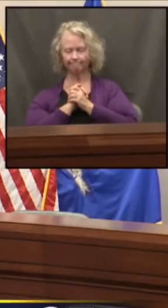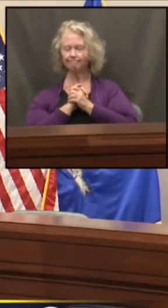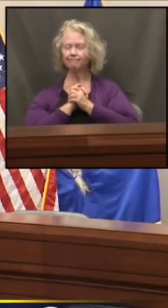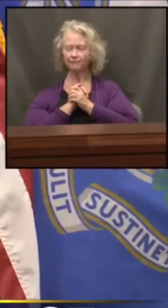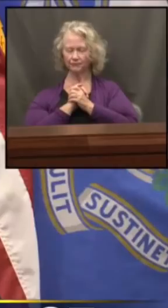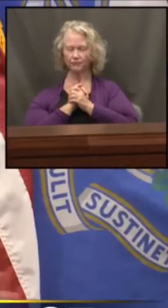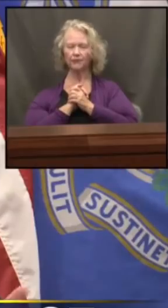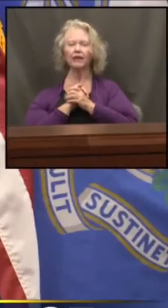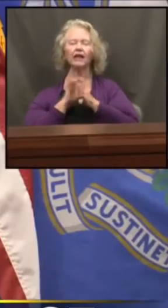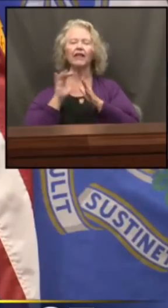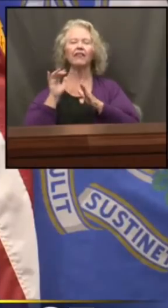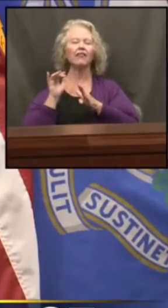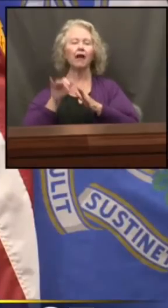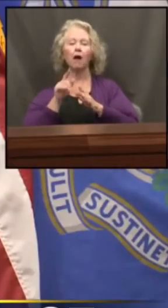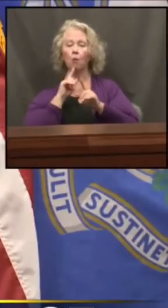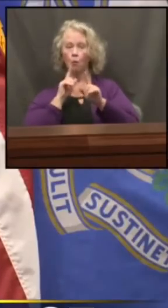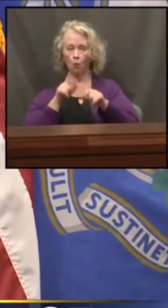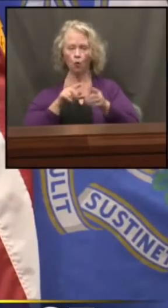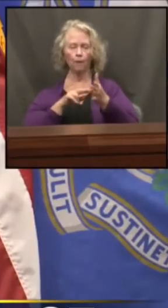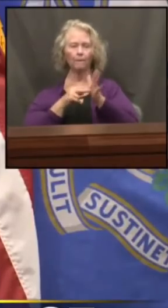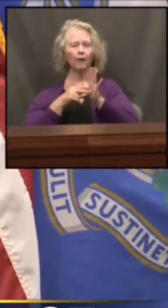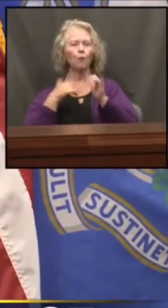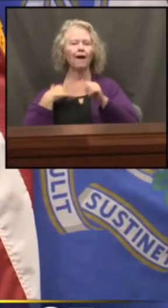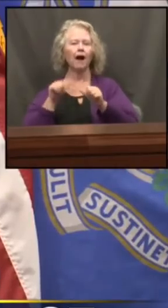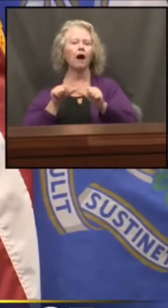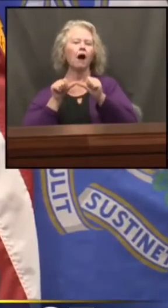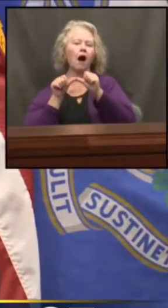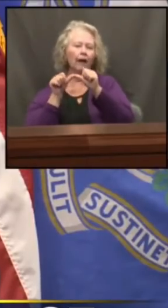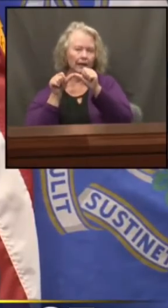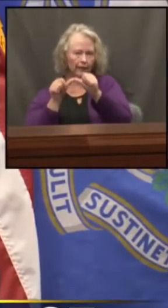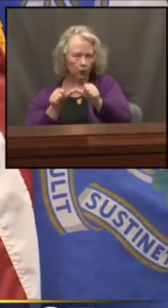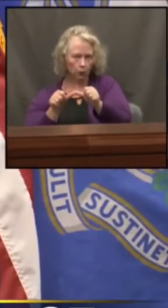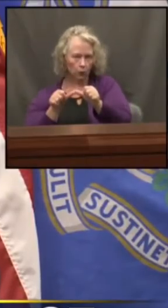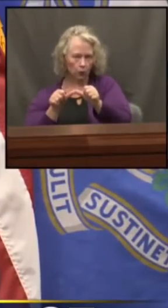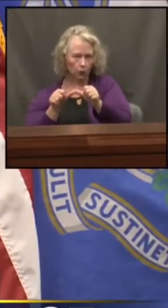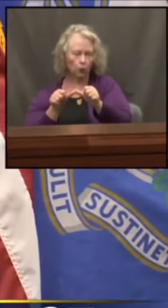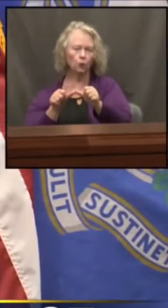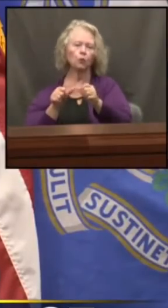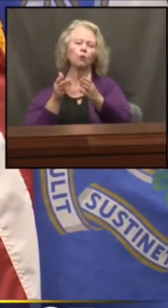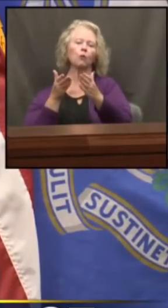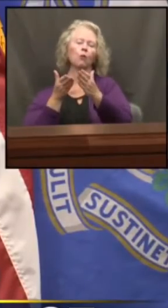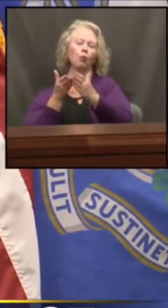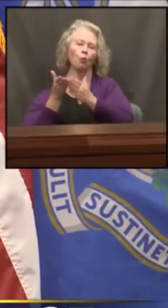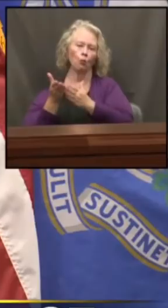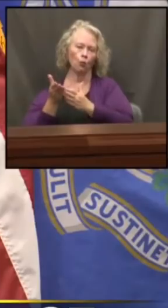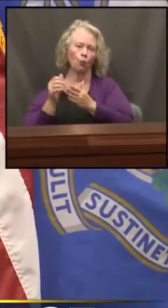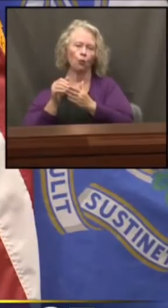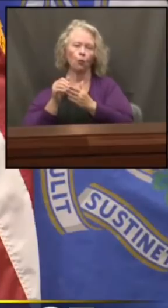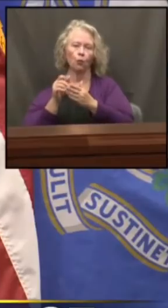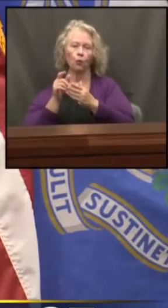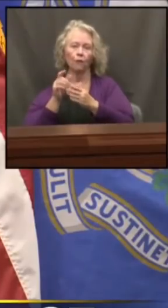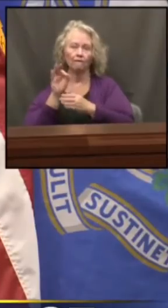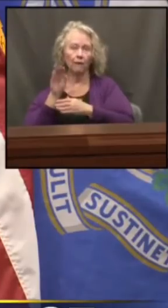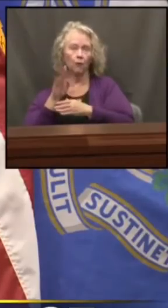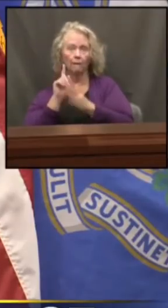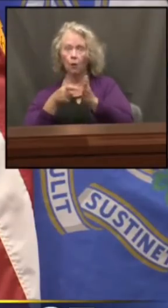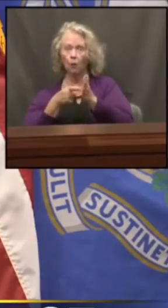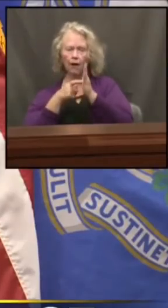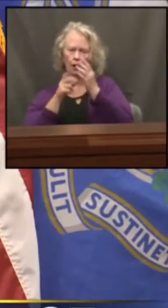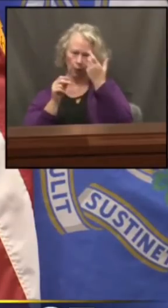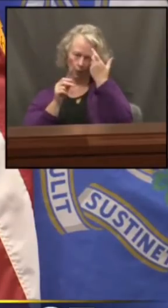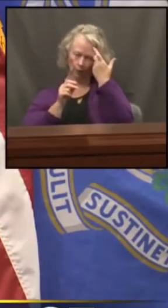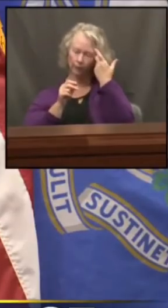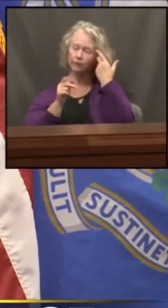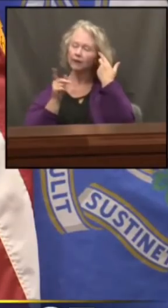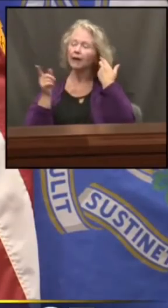is we'd be allowed to continue that, through that date, mid-February. But as Manisha said, we